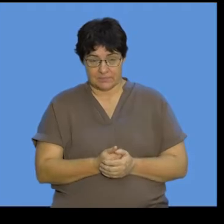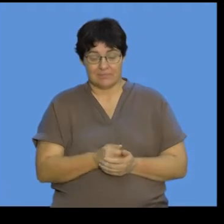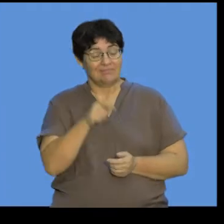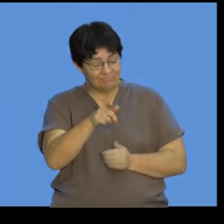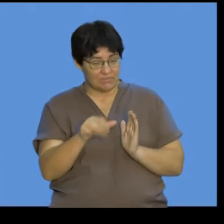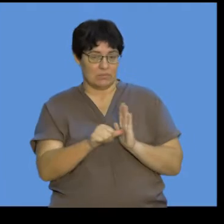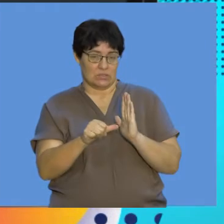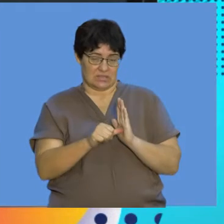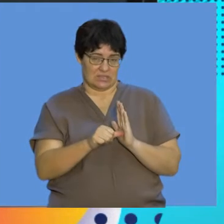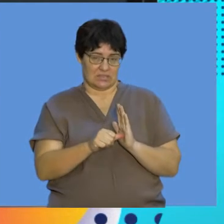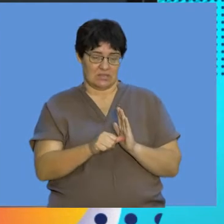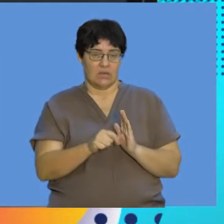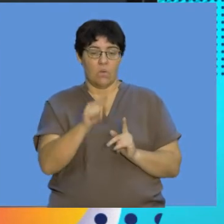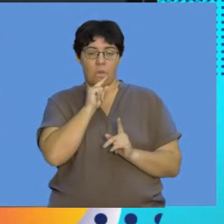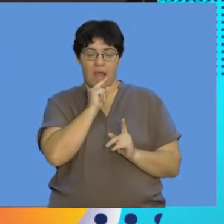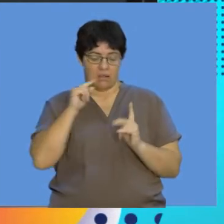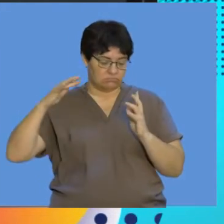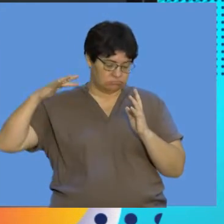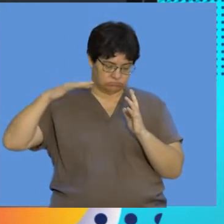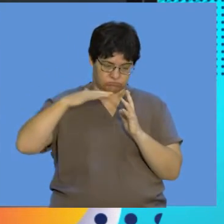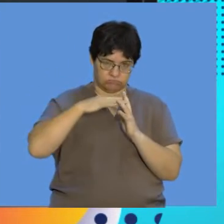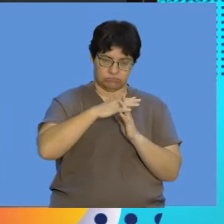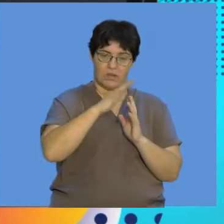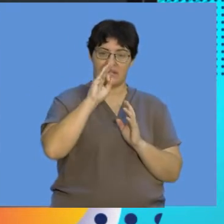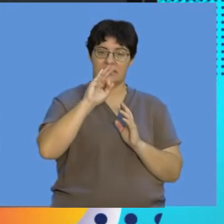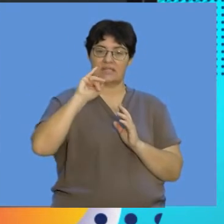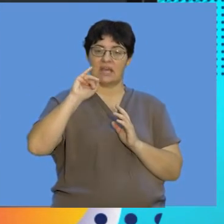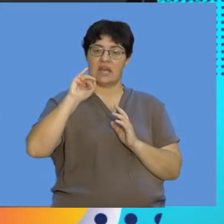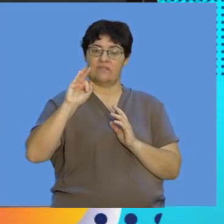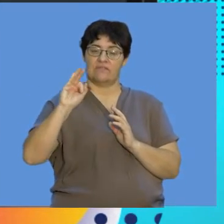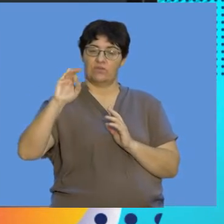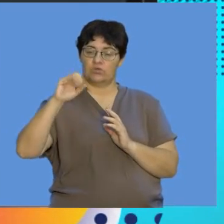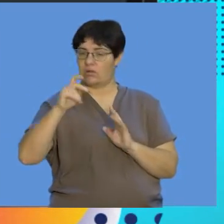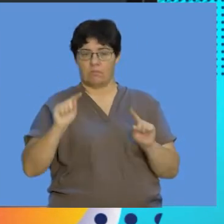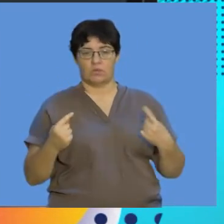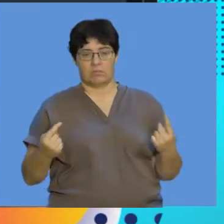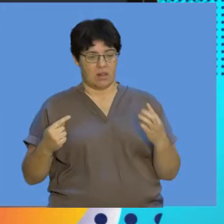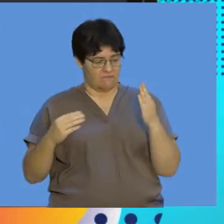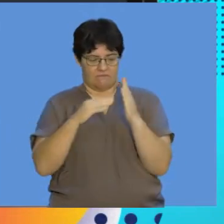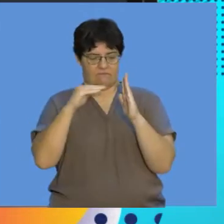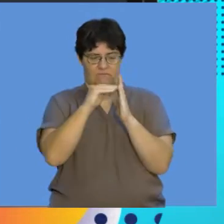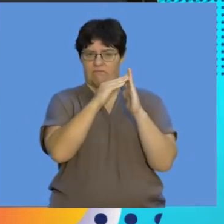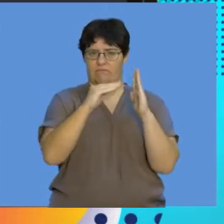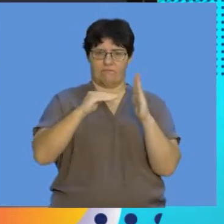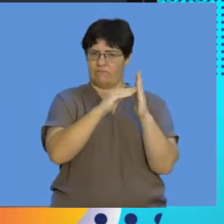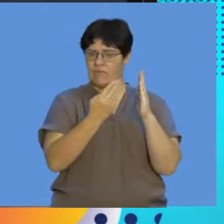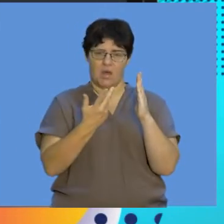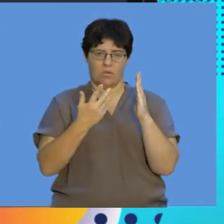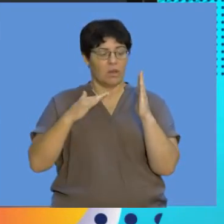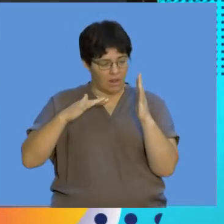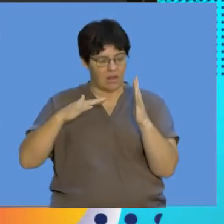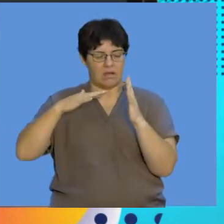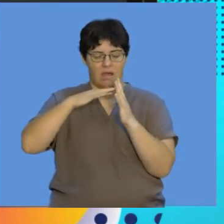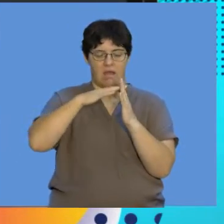the diffusion as a process wouldn't have been possible if there were no spaces.